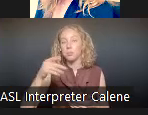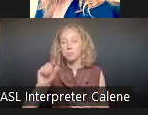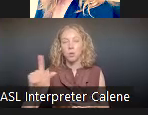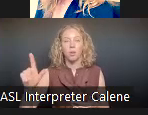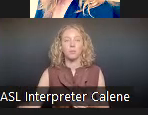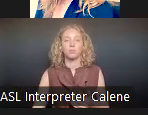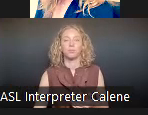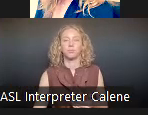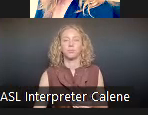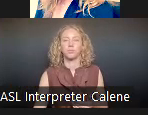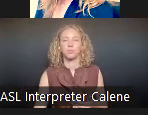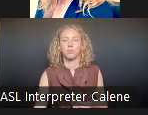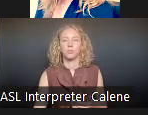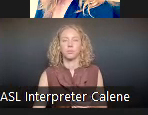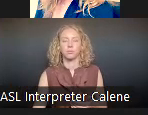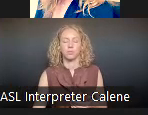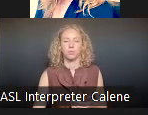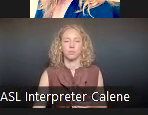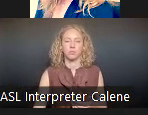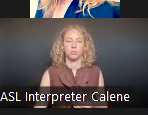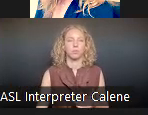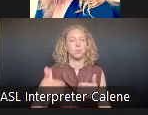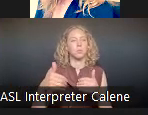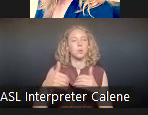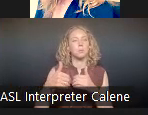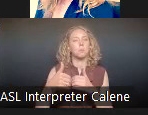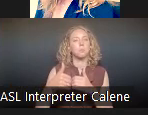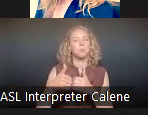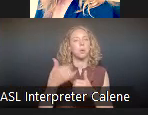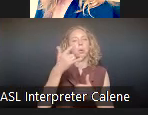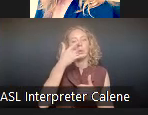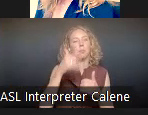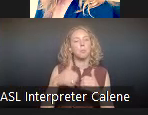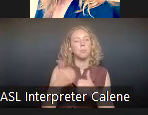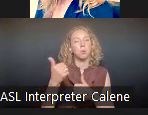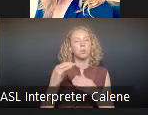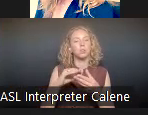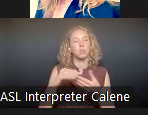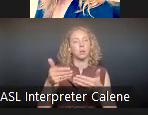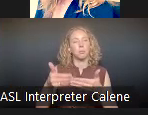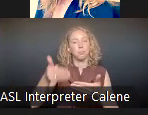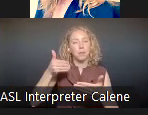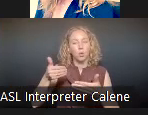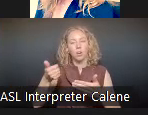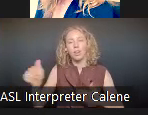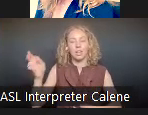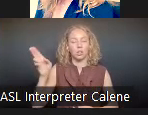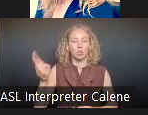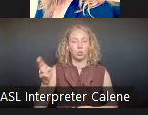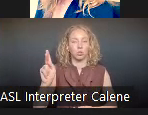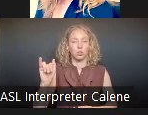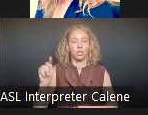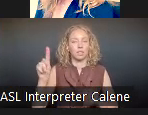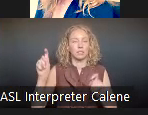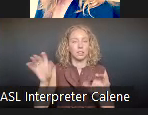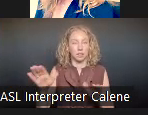So, the majority of you, well, most people said before any historical kit is tested.